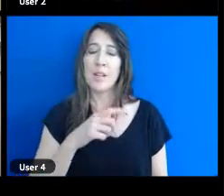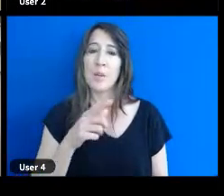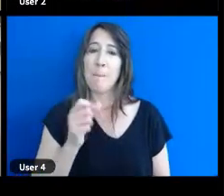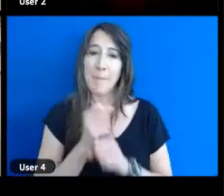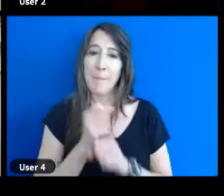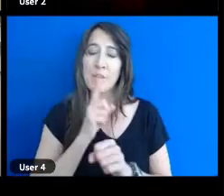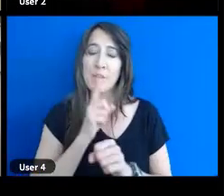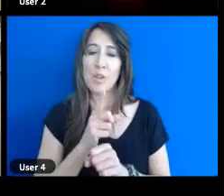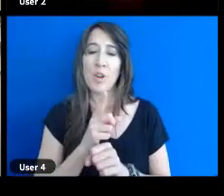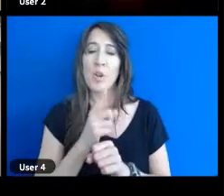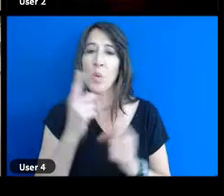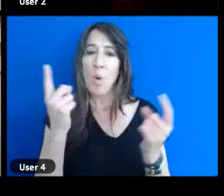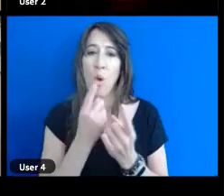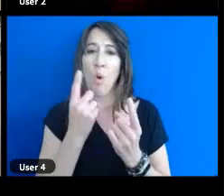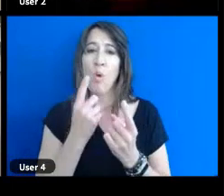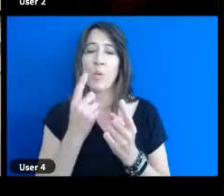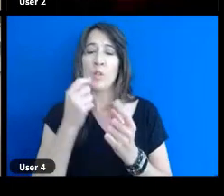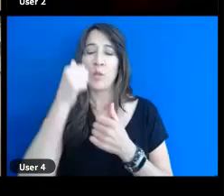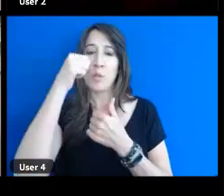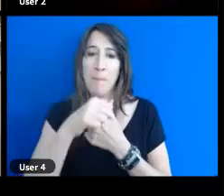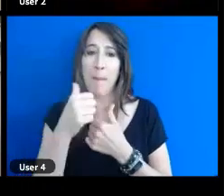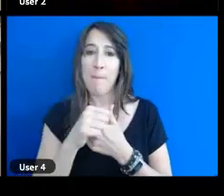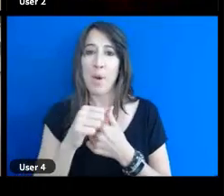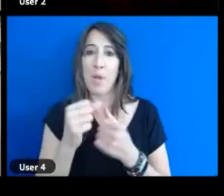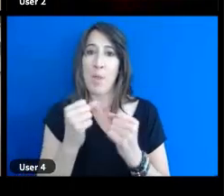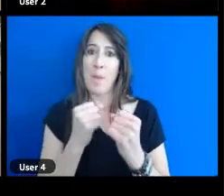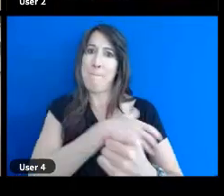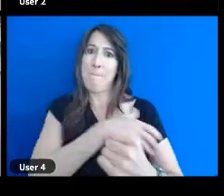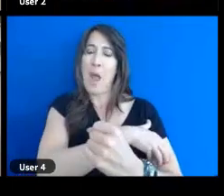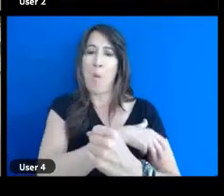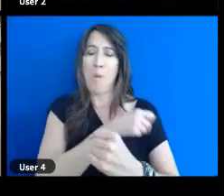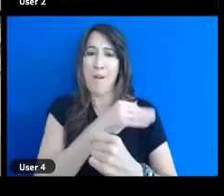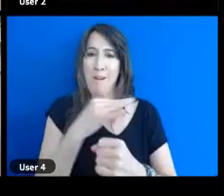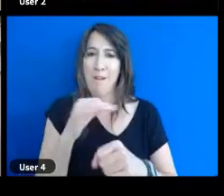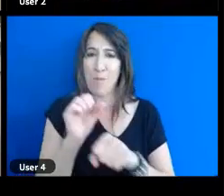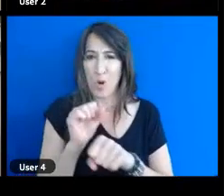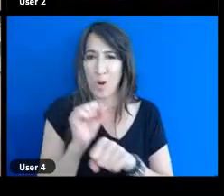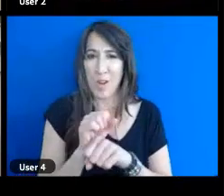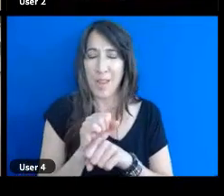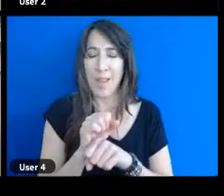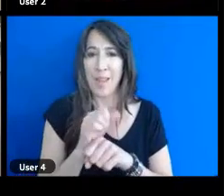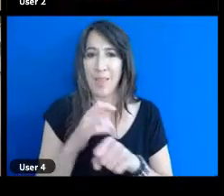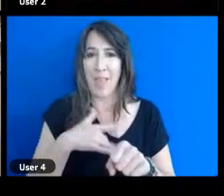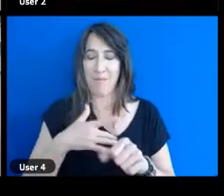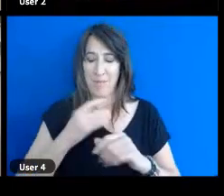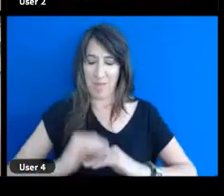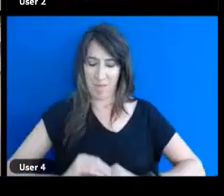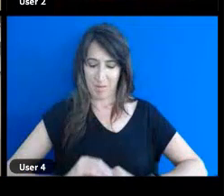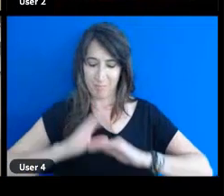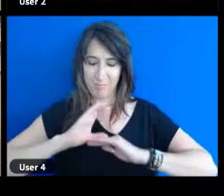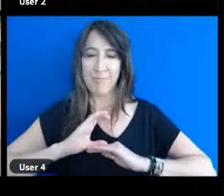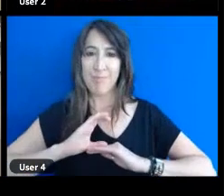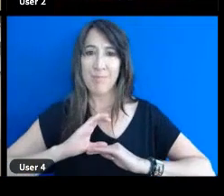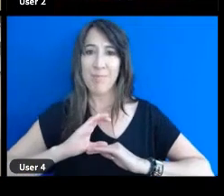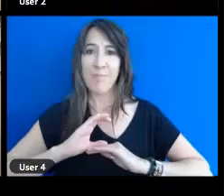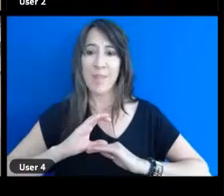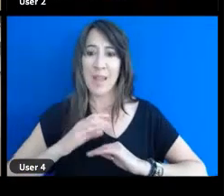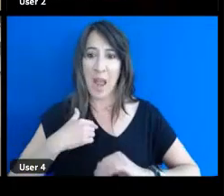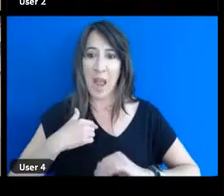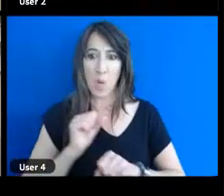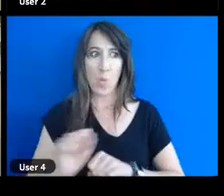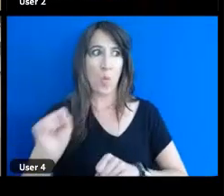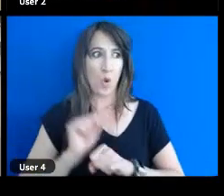Really to remind us to never underestimate the power of having a job, that sense of purpose and